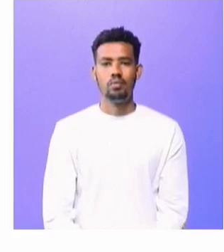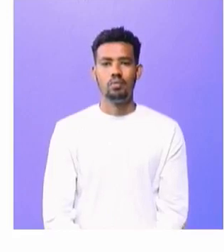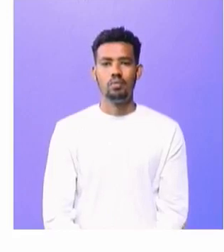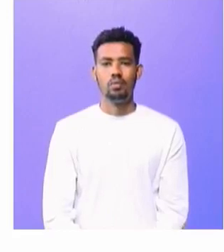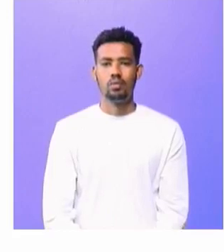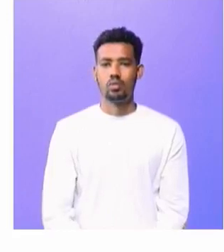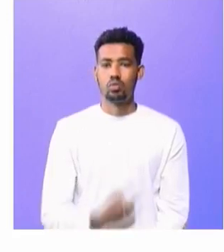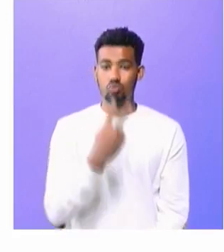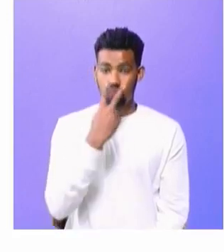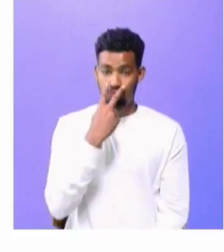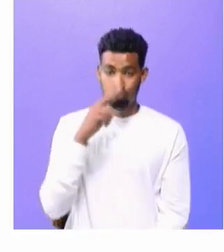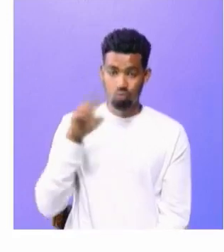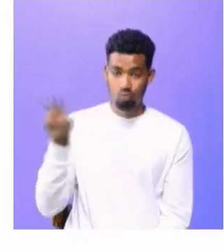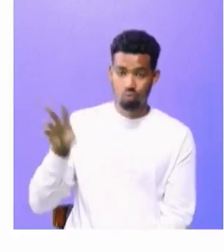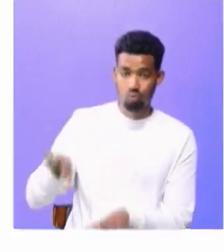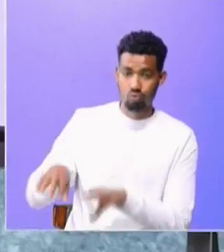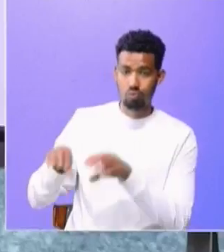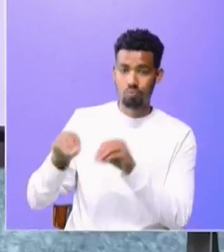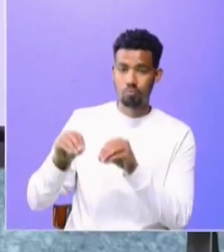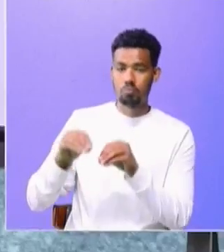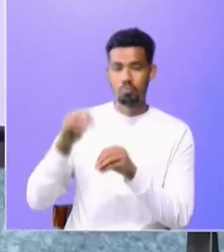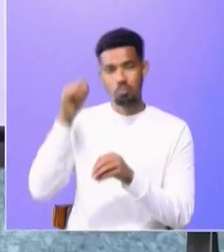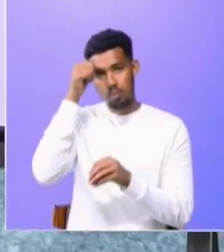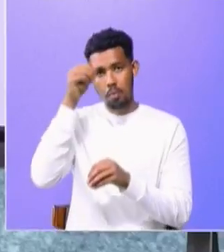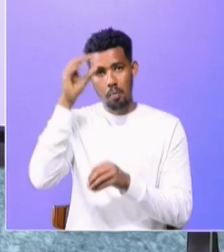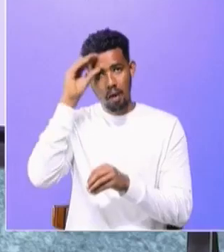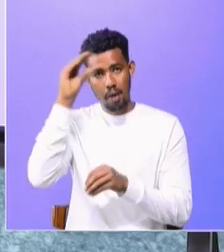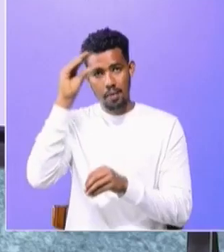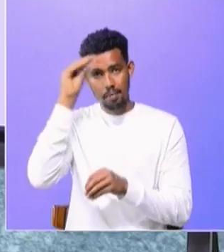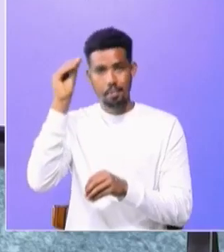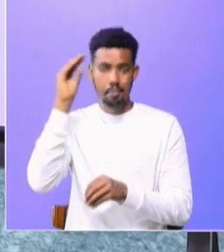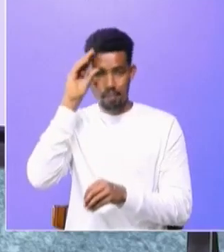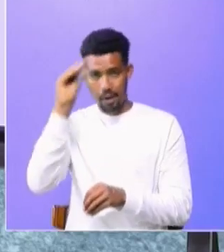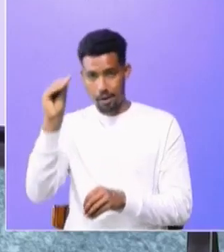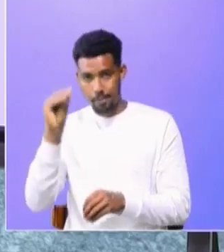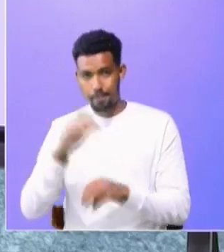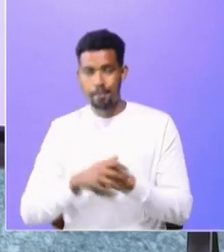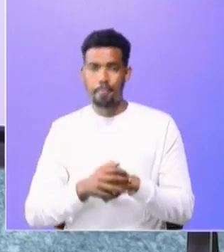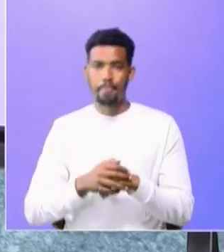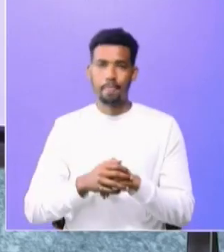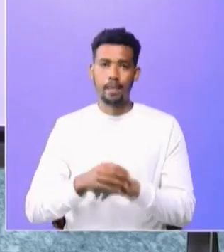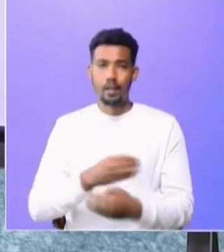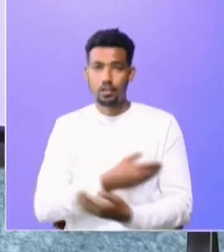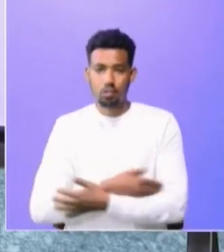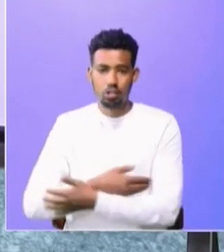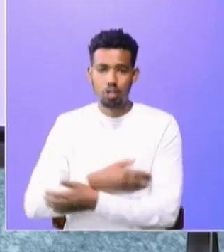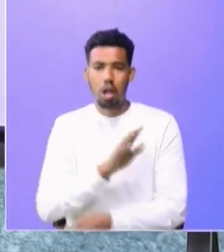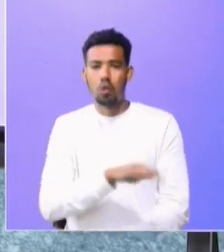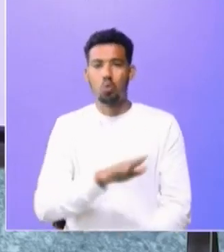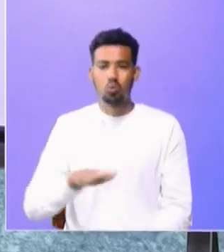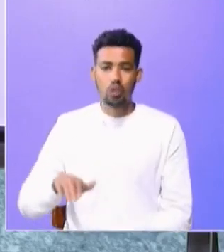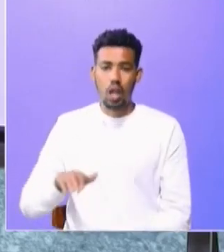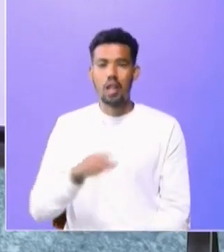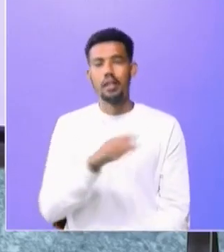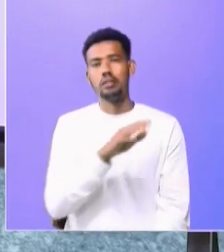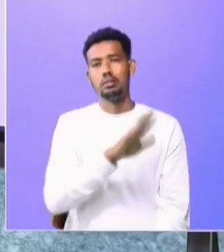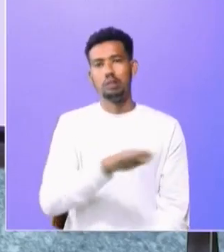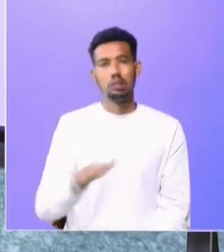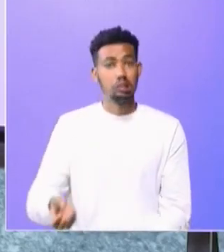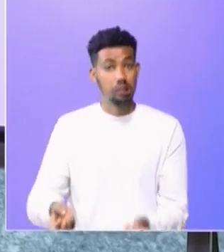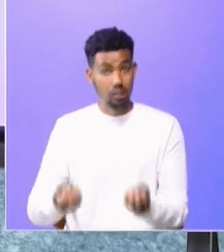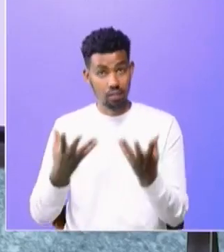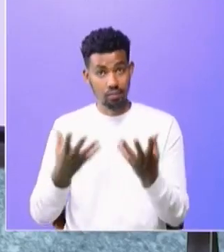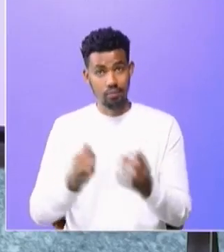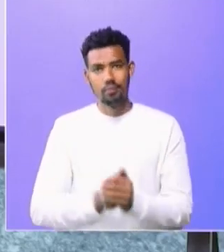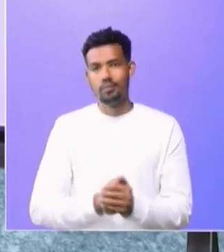Next student is man, main, child, children, woman, women.